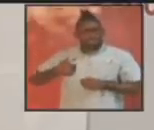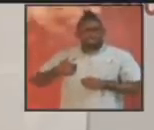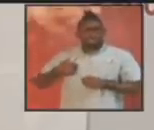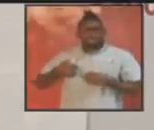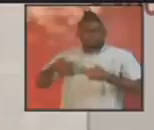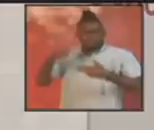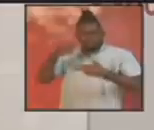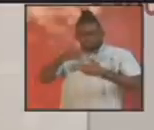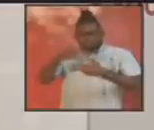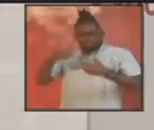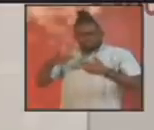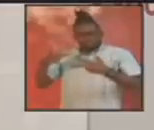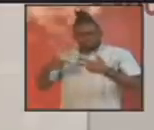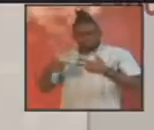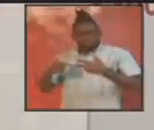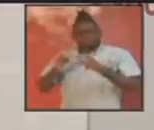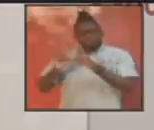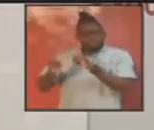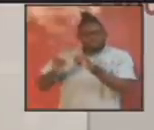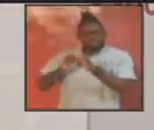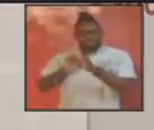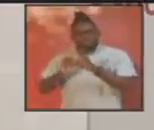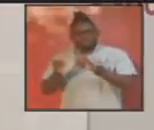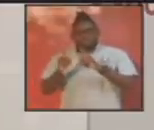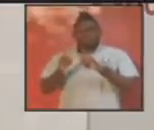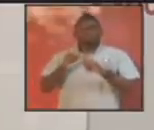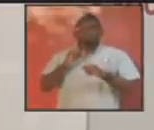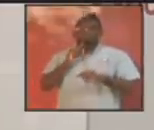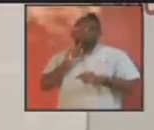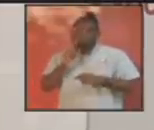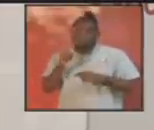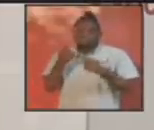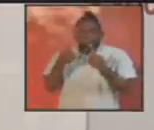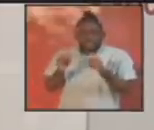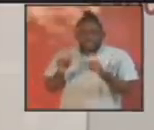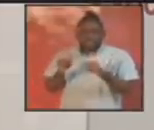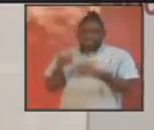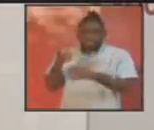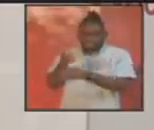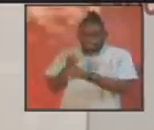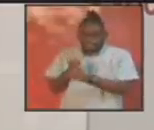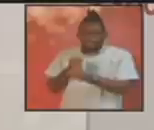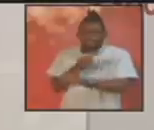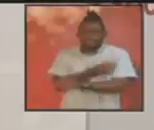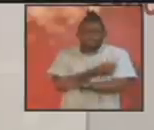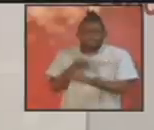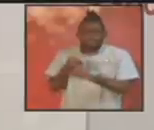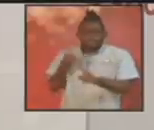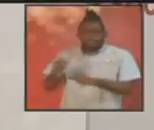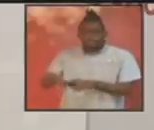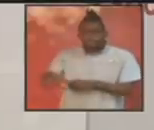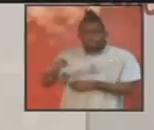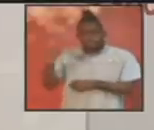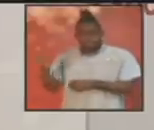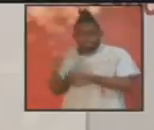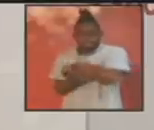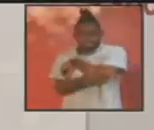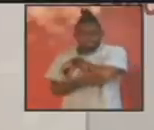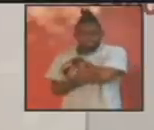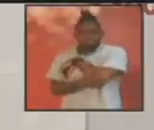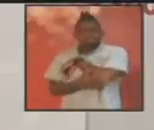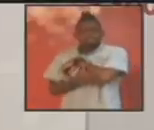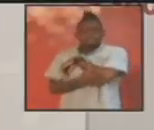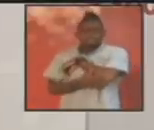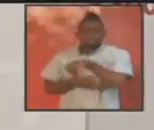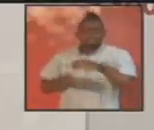the broad-ranging efforts are ongoing on behalf of the Ministry of Foreign and CARICOM